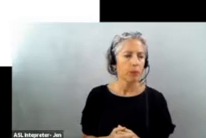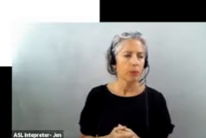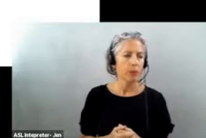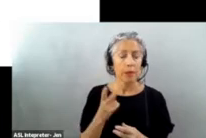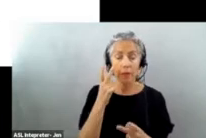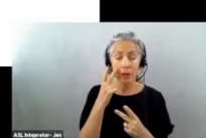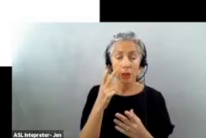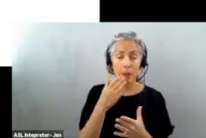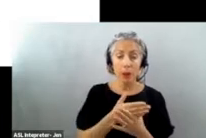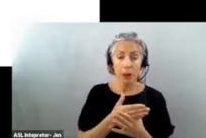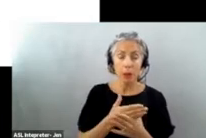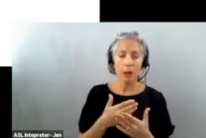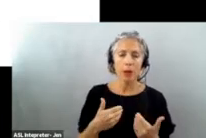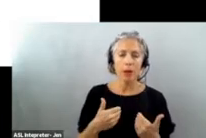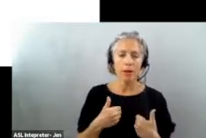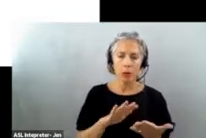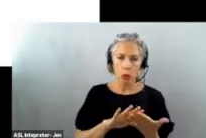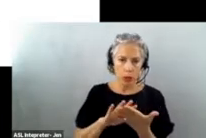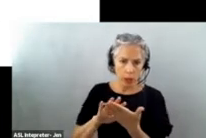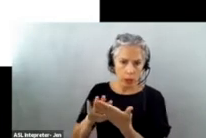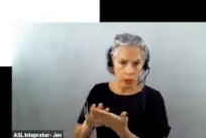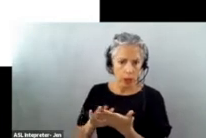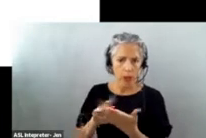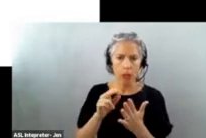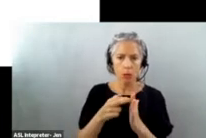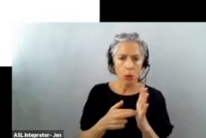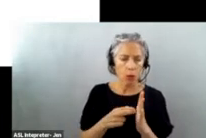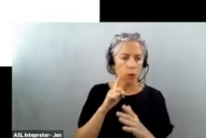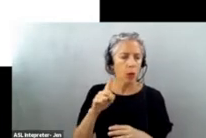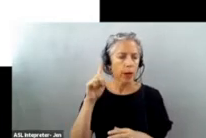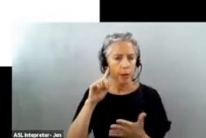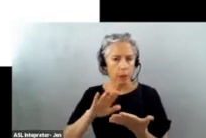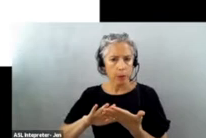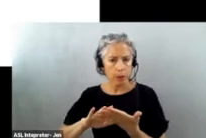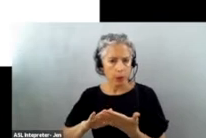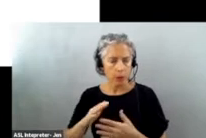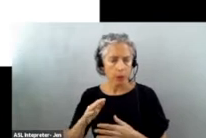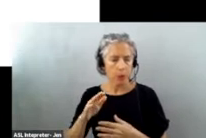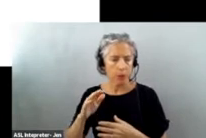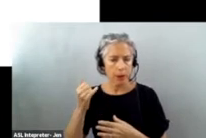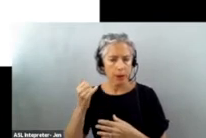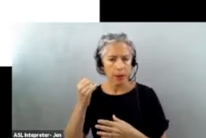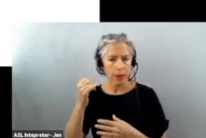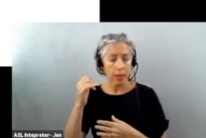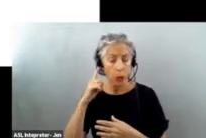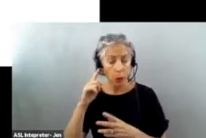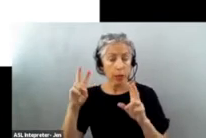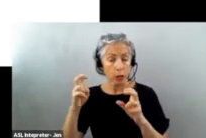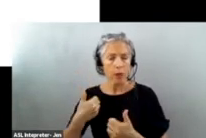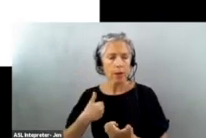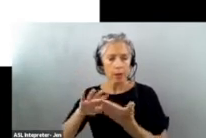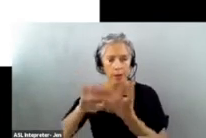vision impairments, we have the screening protocol. For hearing impairments, we have this protocol.